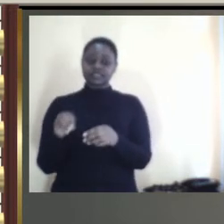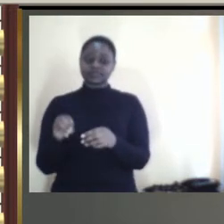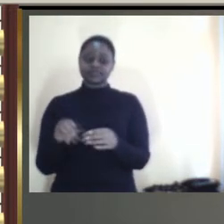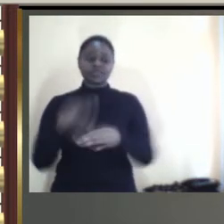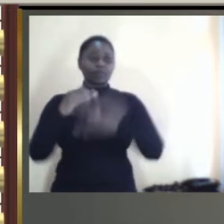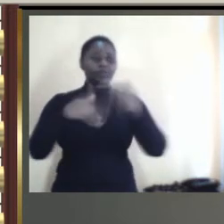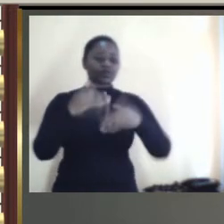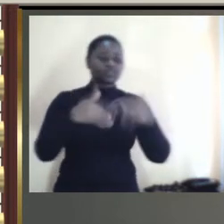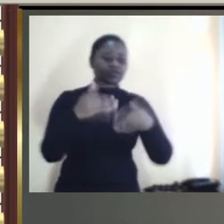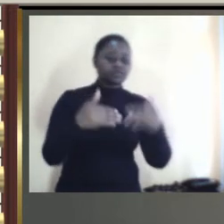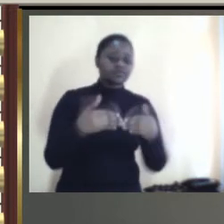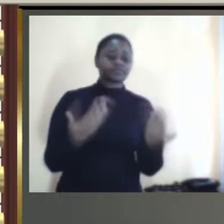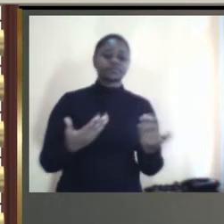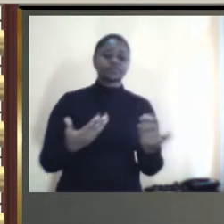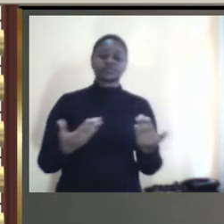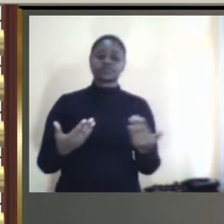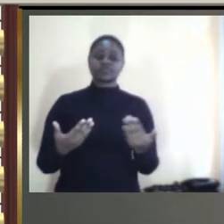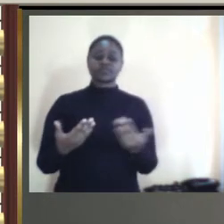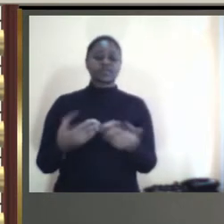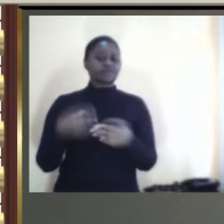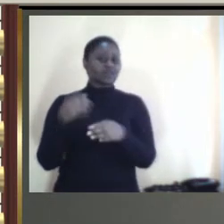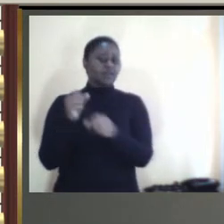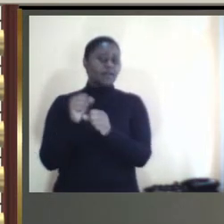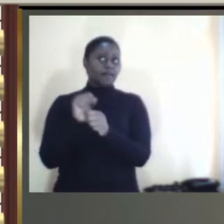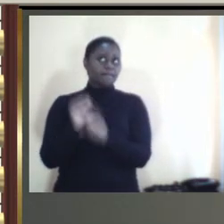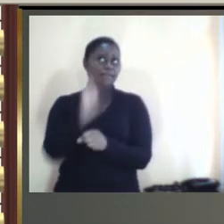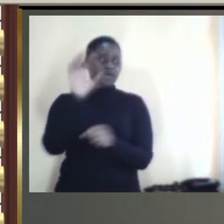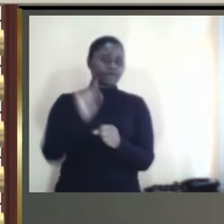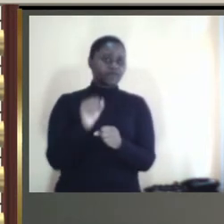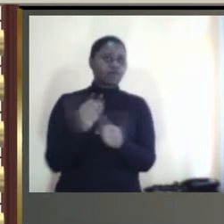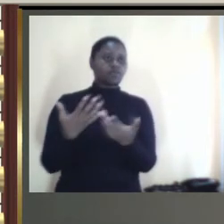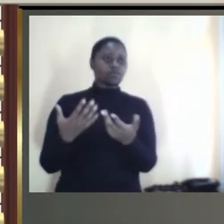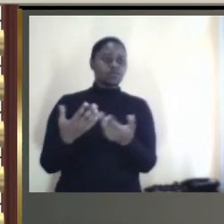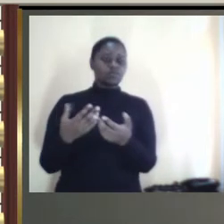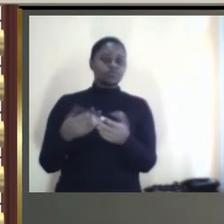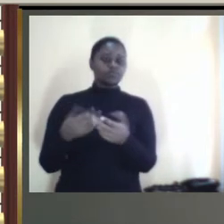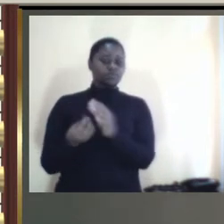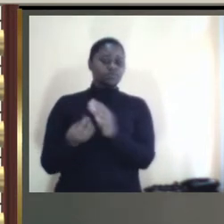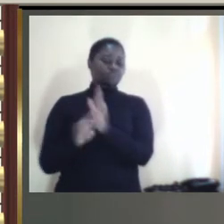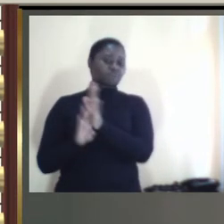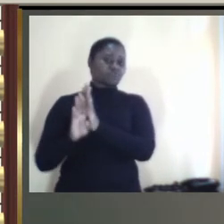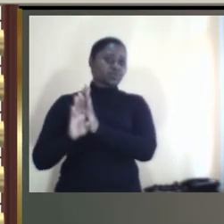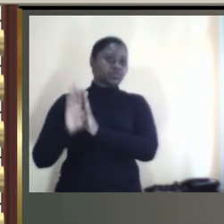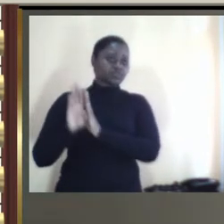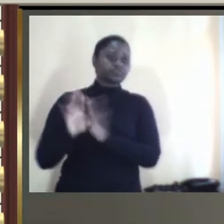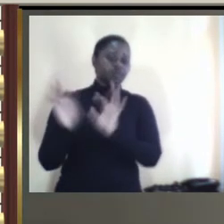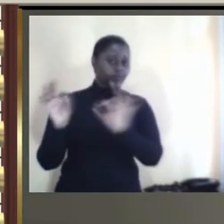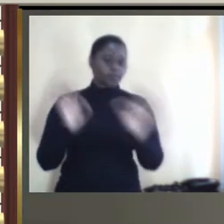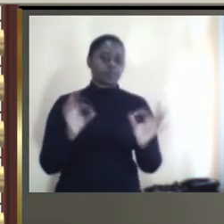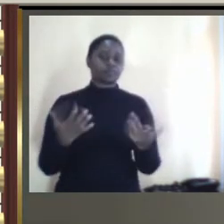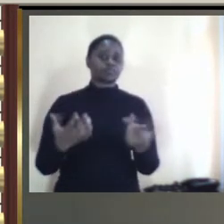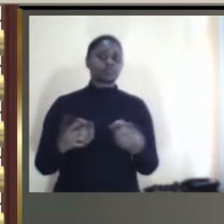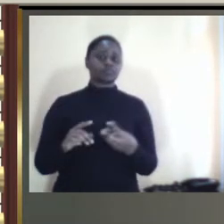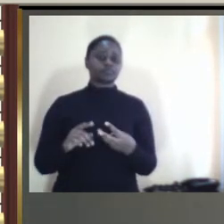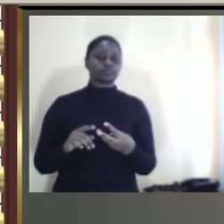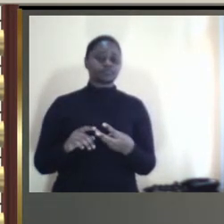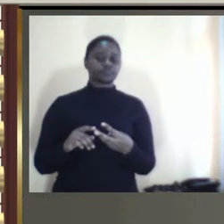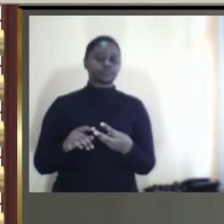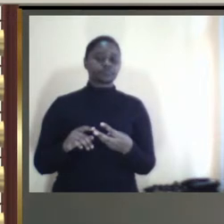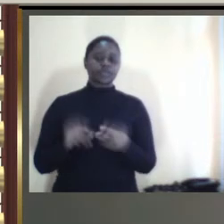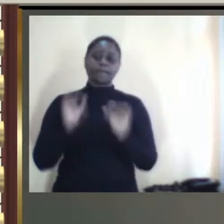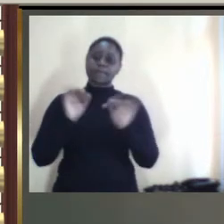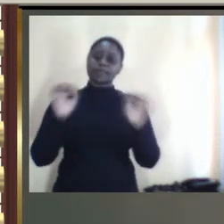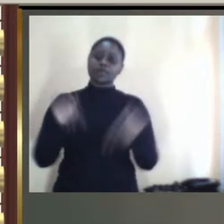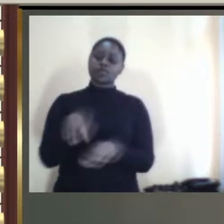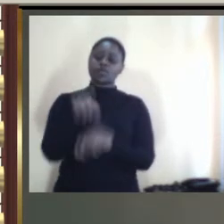agro-processing at the core of South and Southern African region growth trajectory and prosperity. The domestic